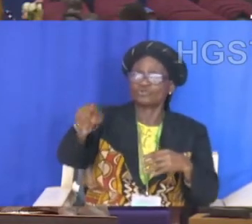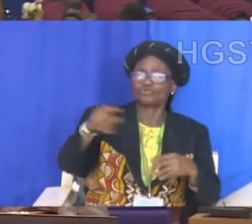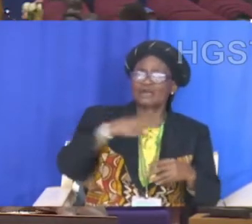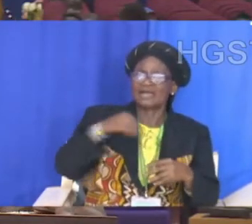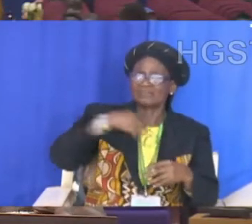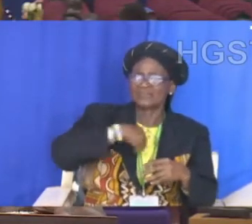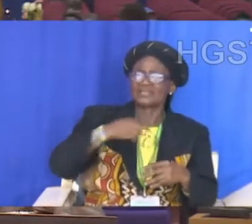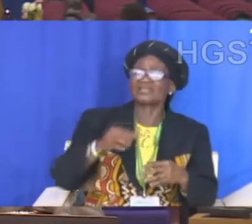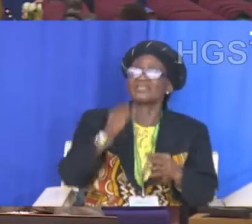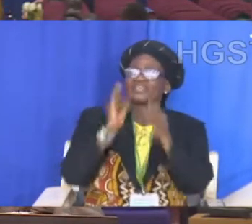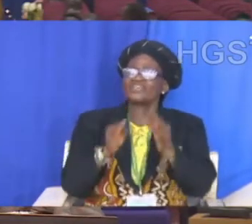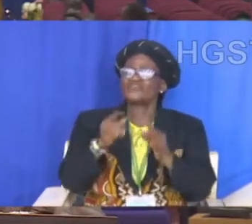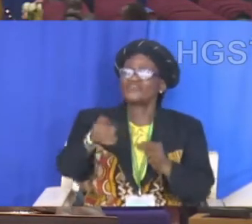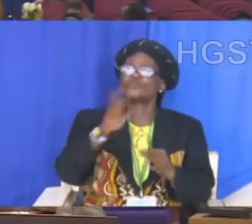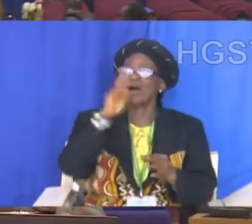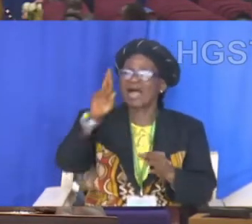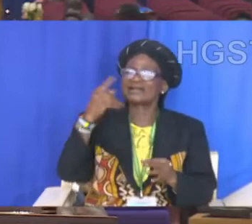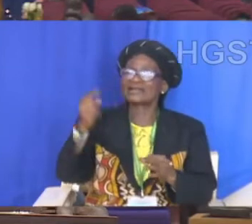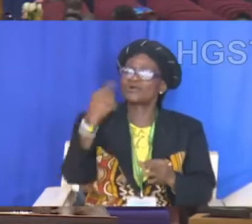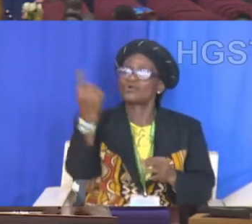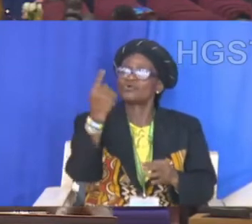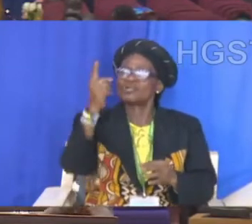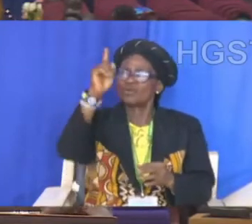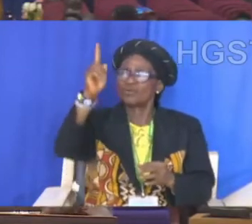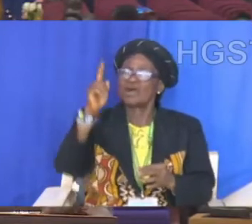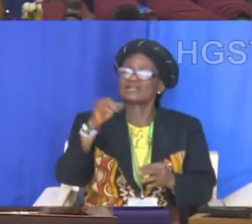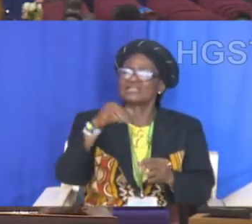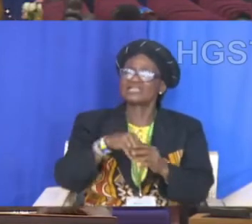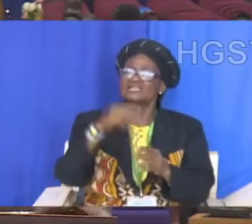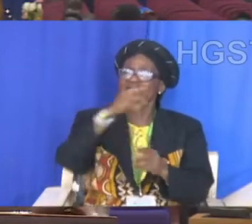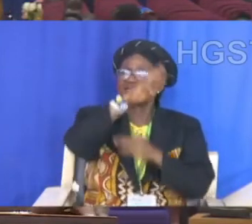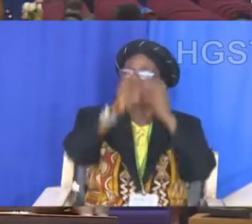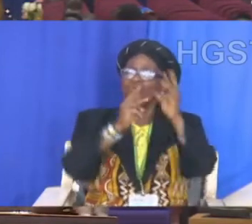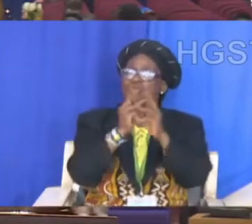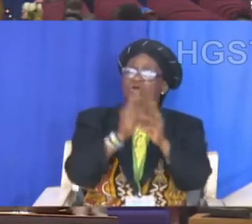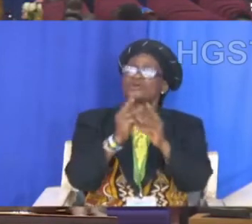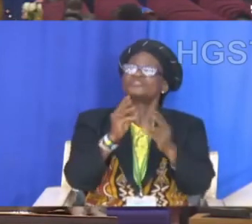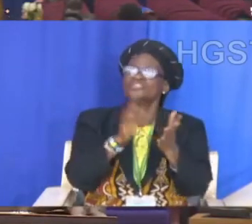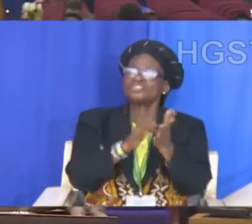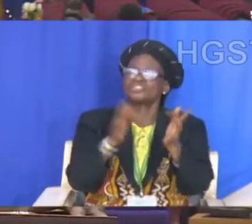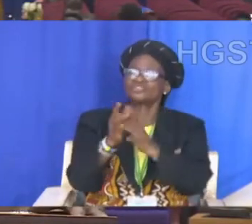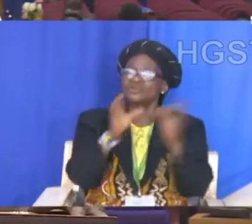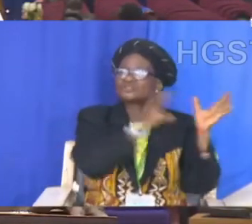If you are the only one in the world, Jesus Christ would have come down to die for you.